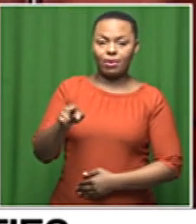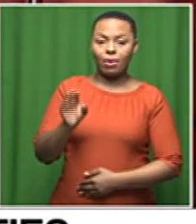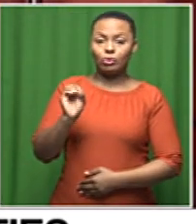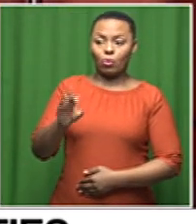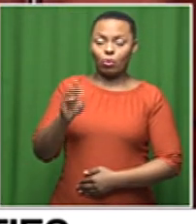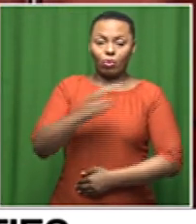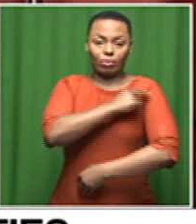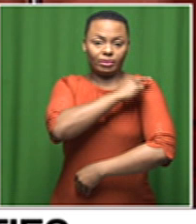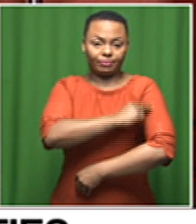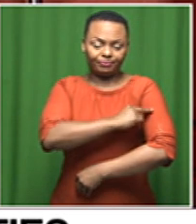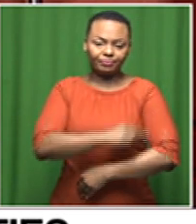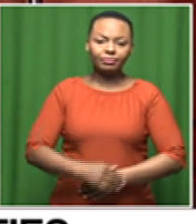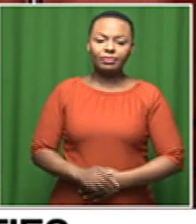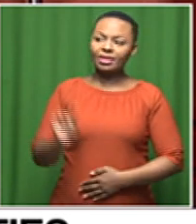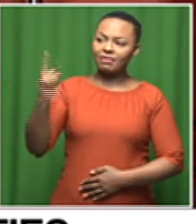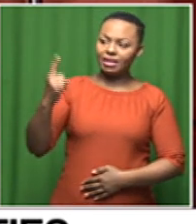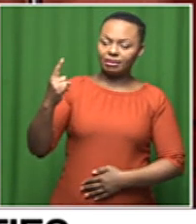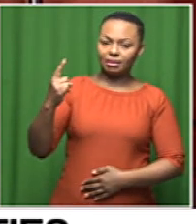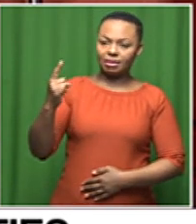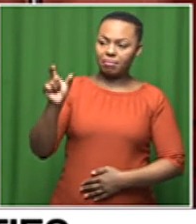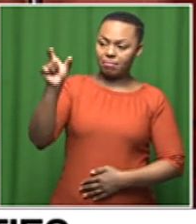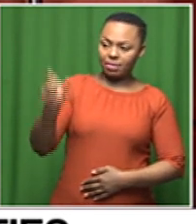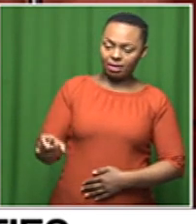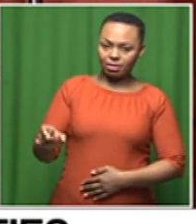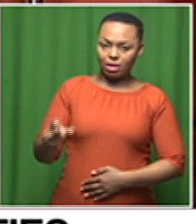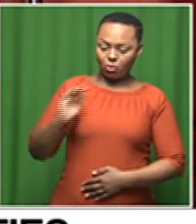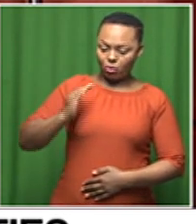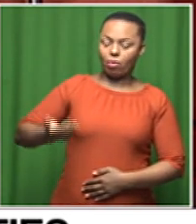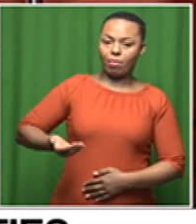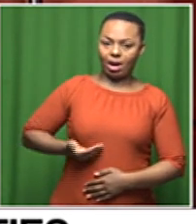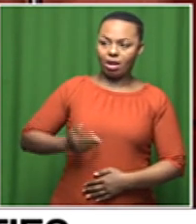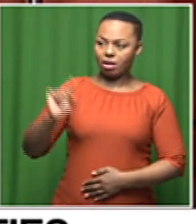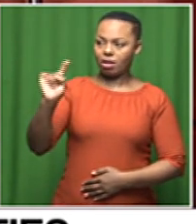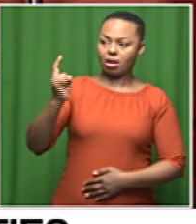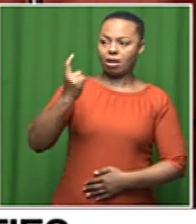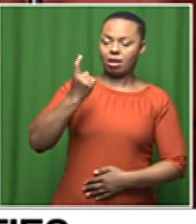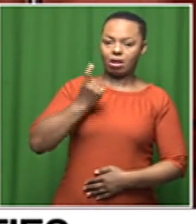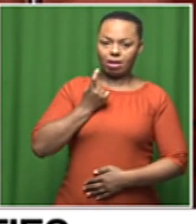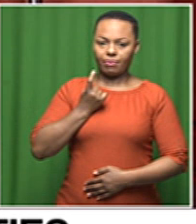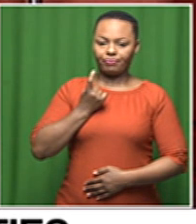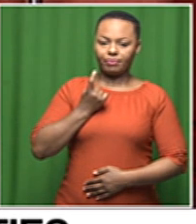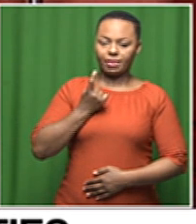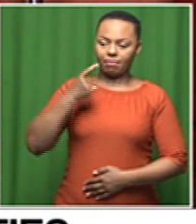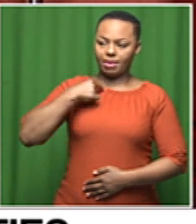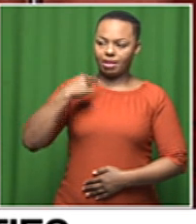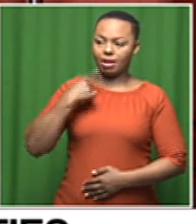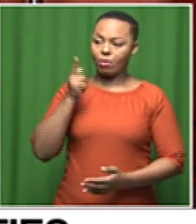the first lady or attending, we found her a